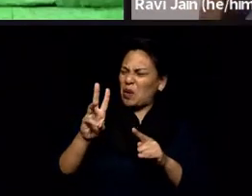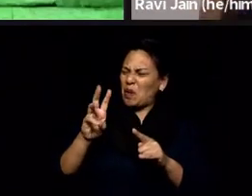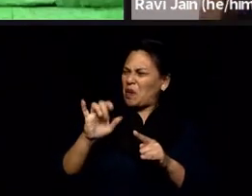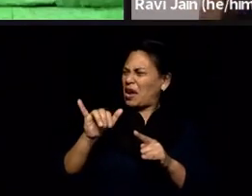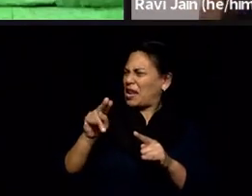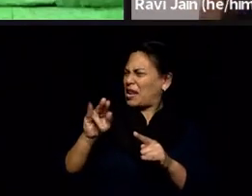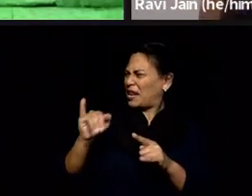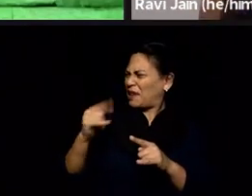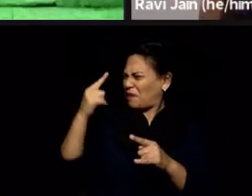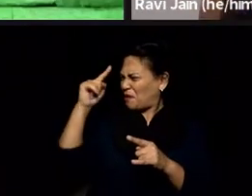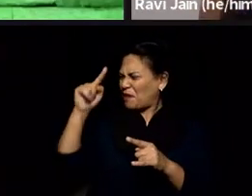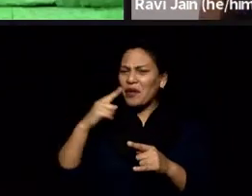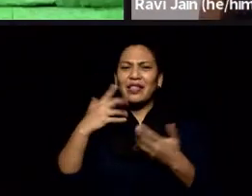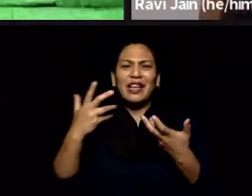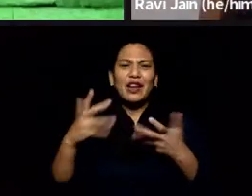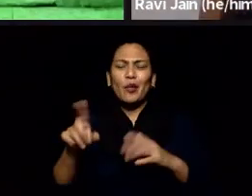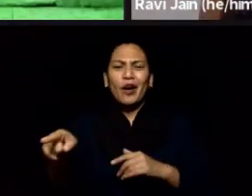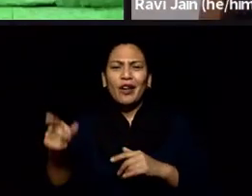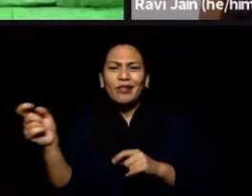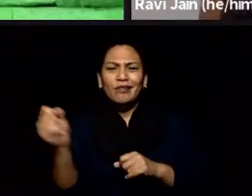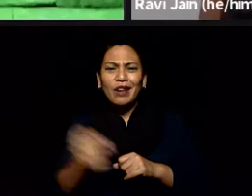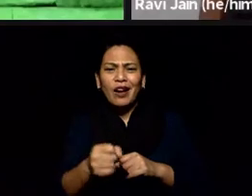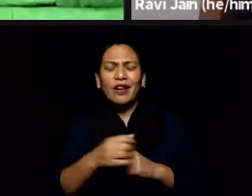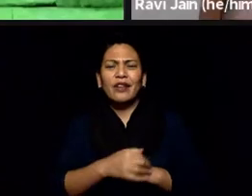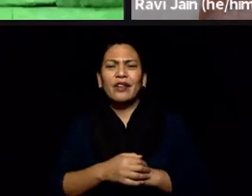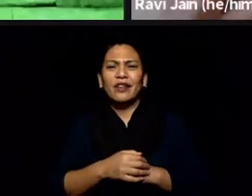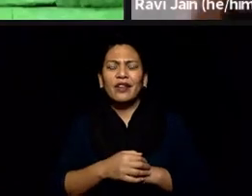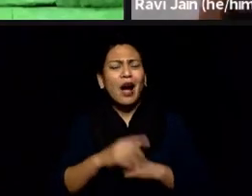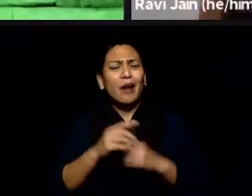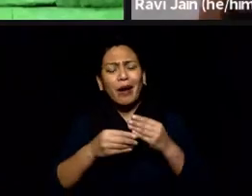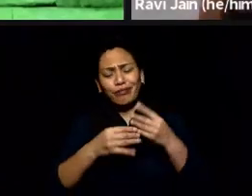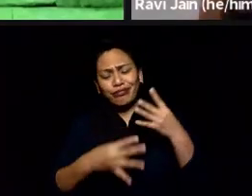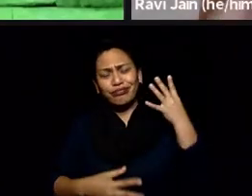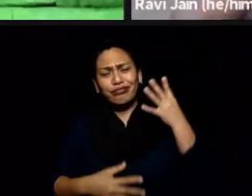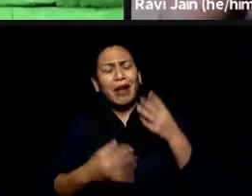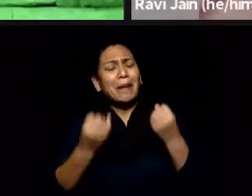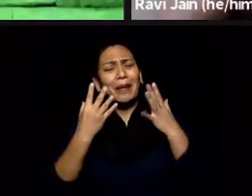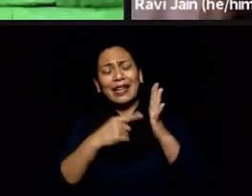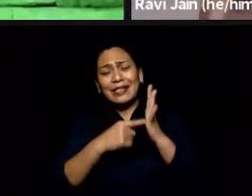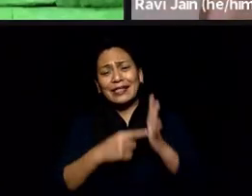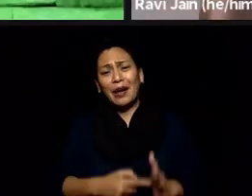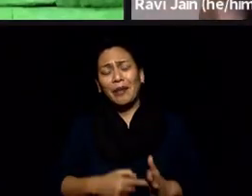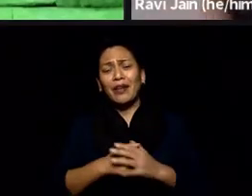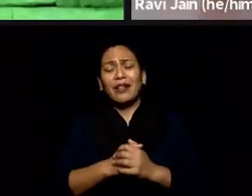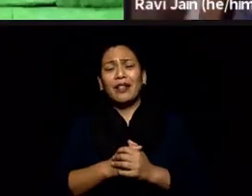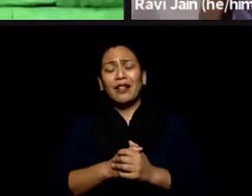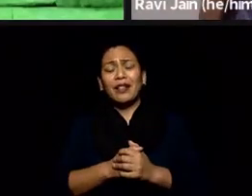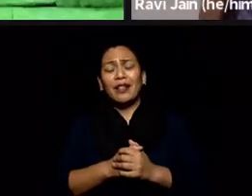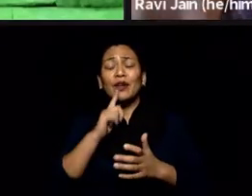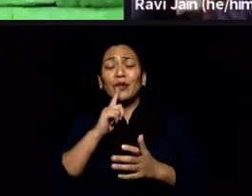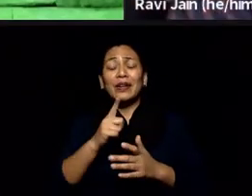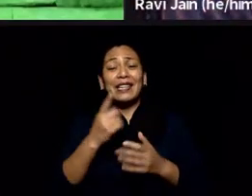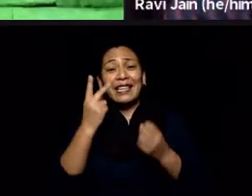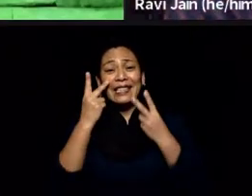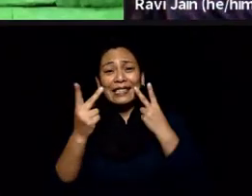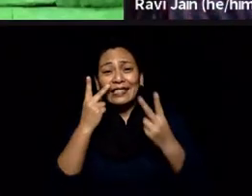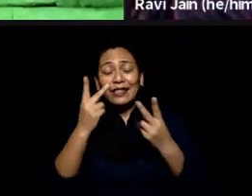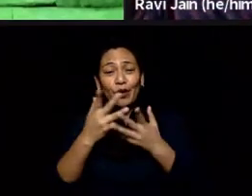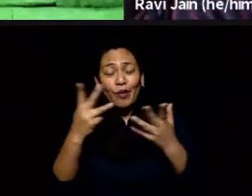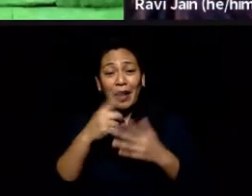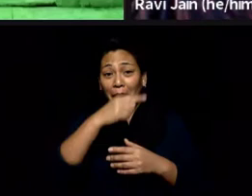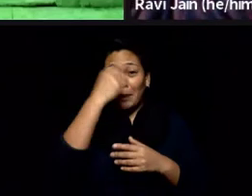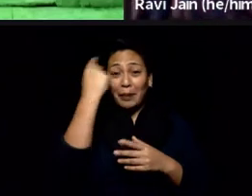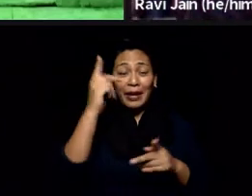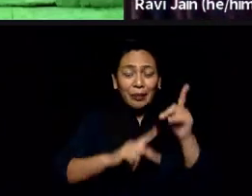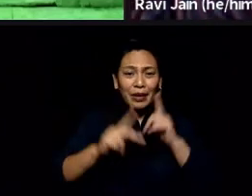against that happening. You know, the list goes on and on. I think that what we see again in this moment is Black people